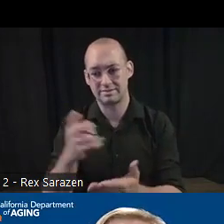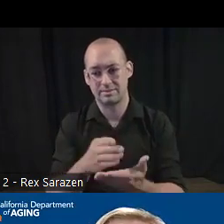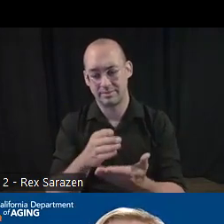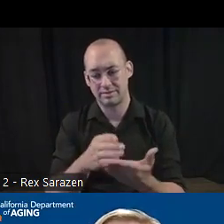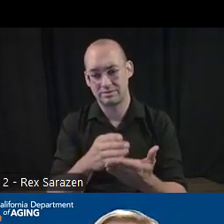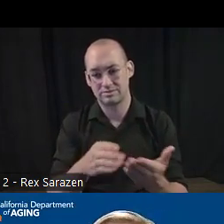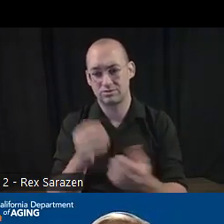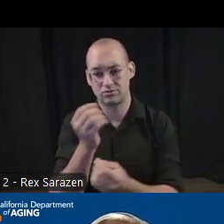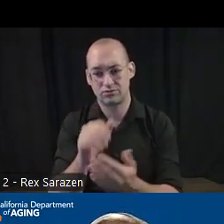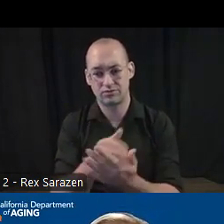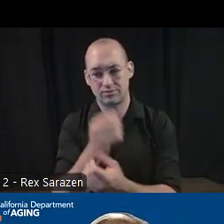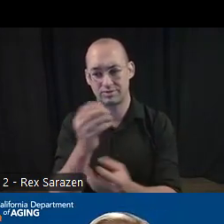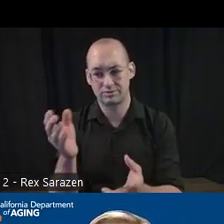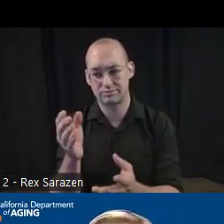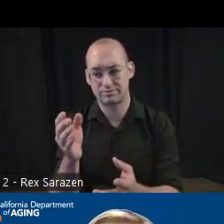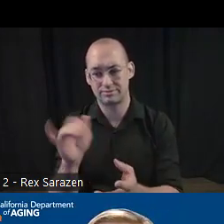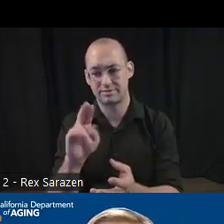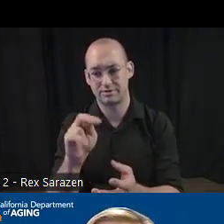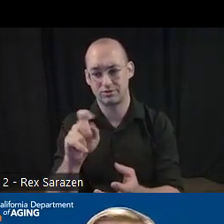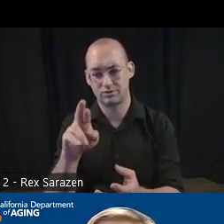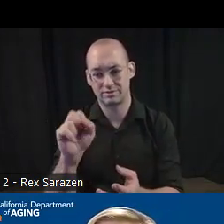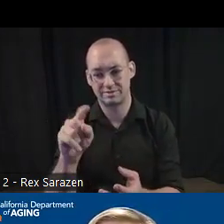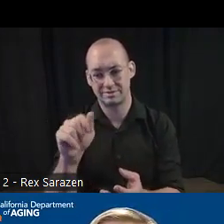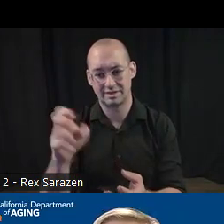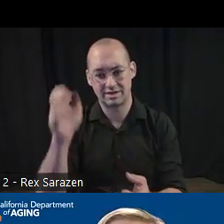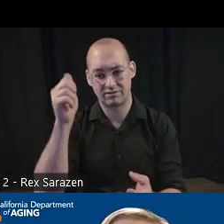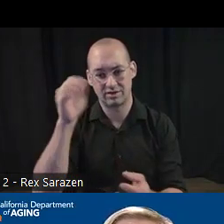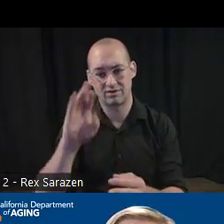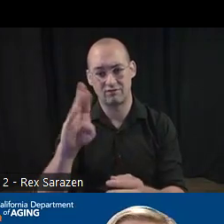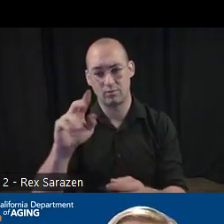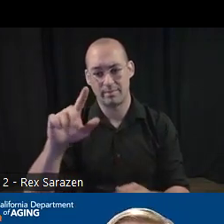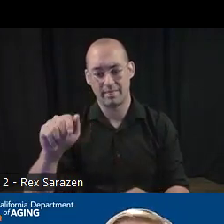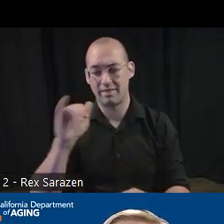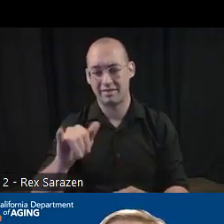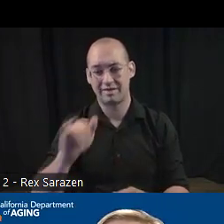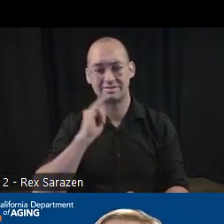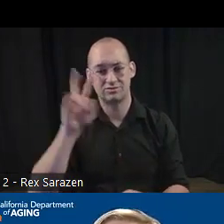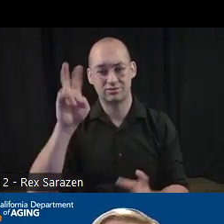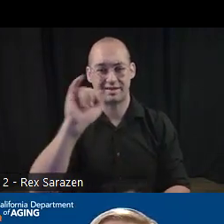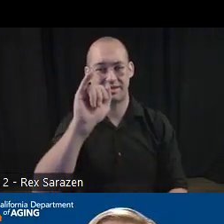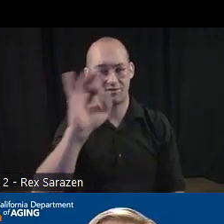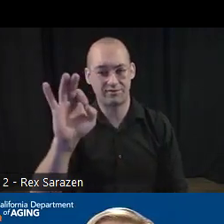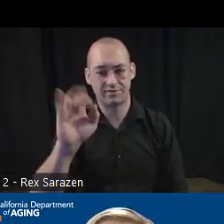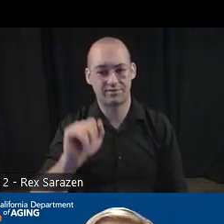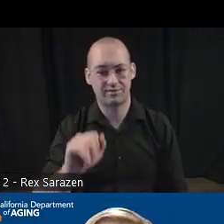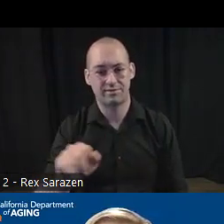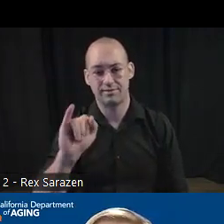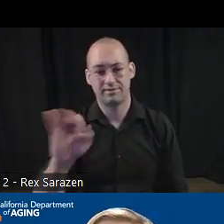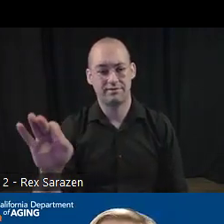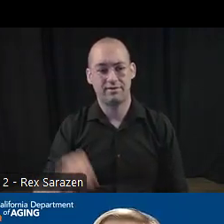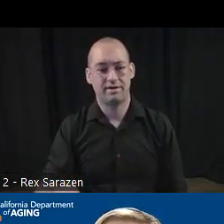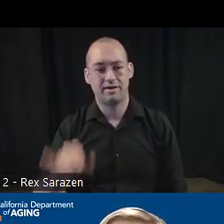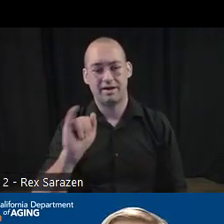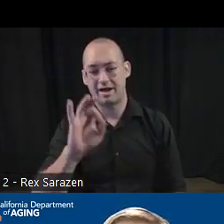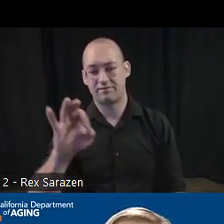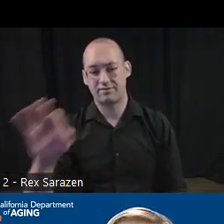are updating the intrastate funding formula. This is referred to as the IF. It has not been updated